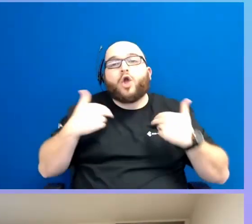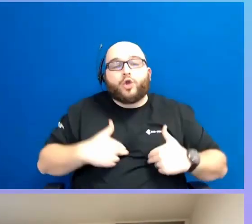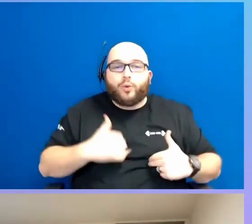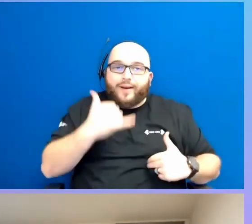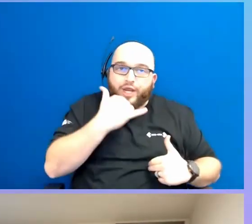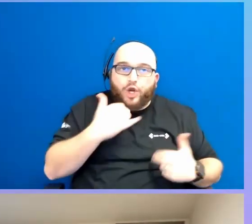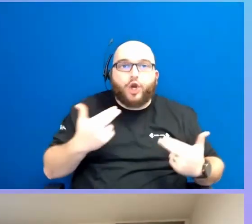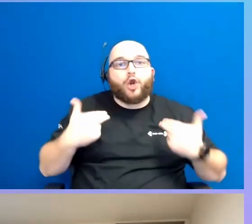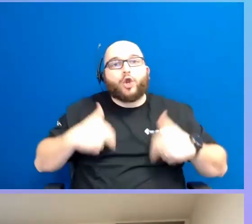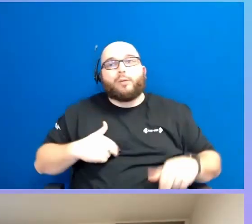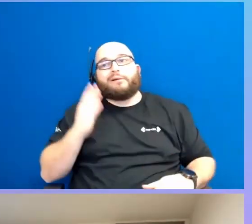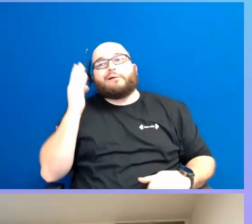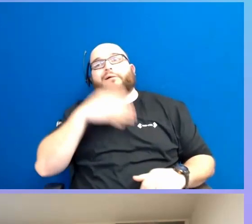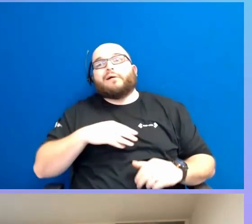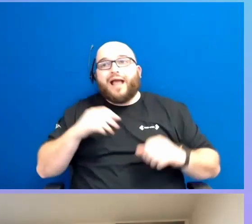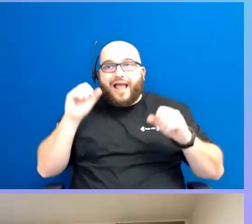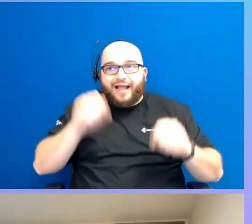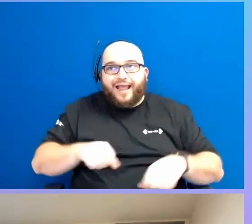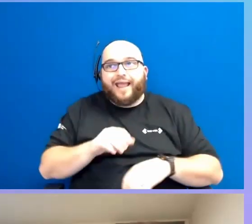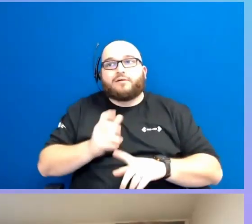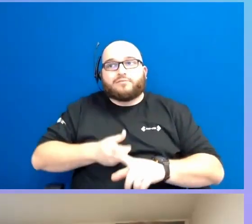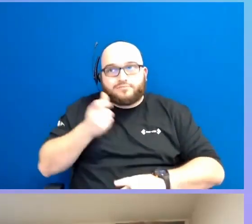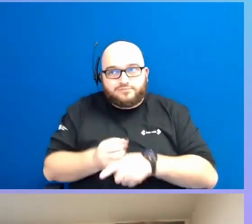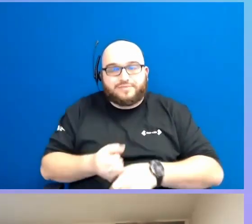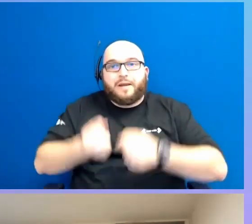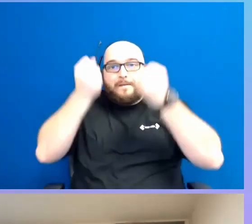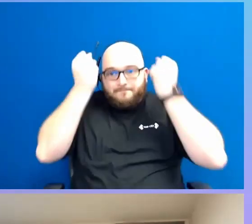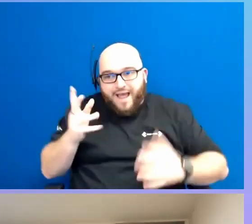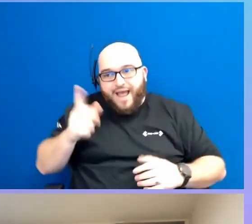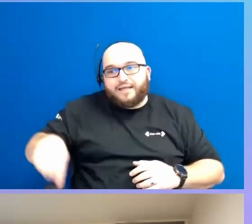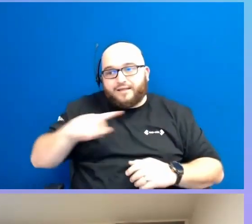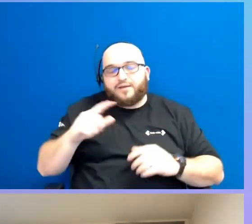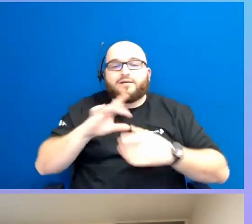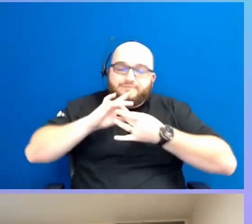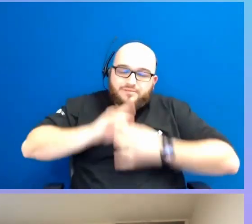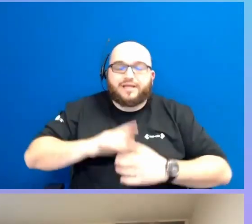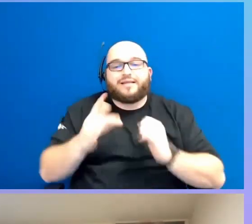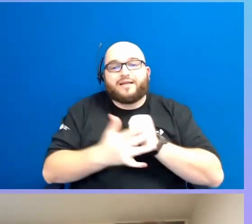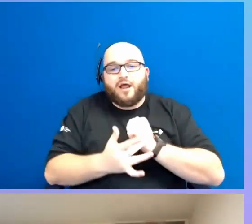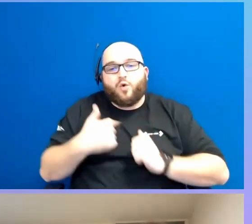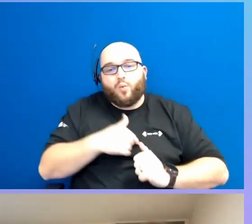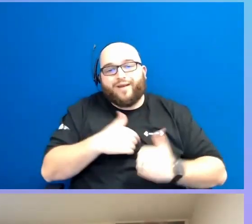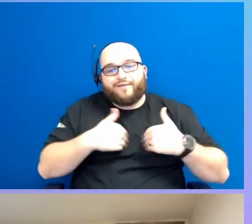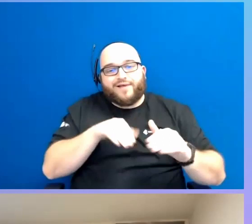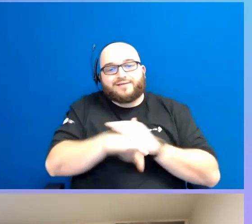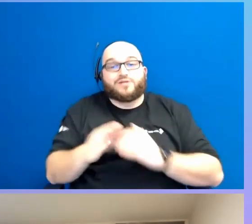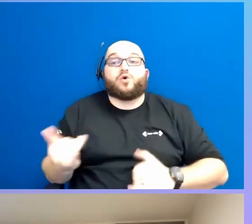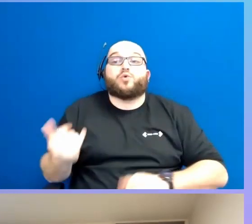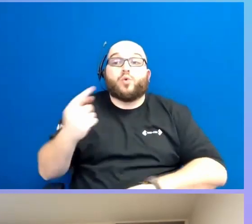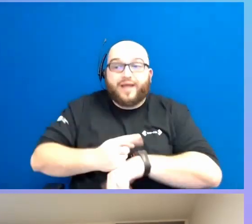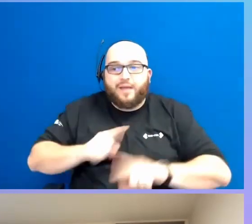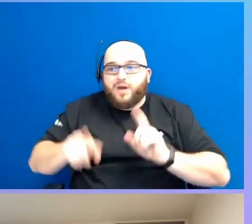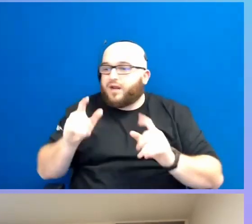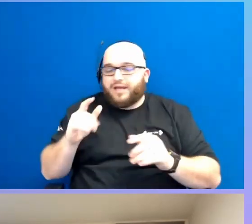is advisable for a lot of these things, certainly indicate that the technologies we're at today, but these things just keep getting